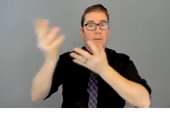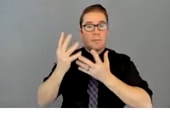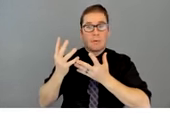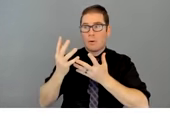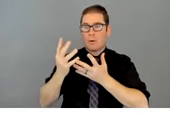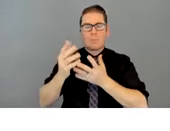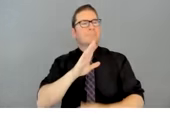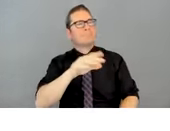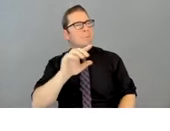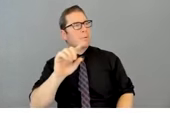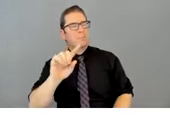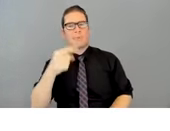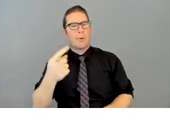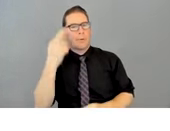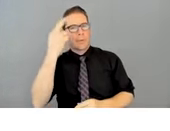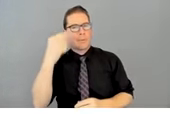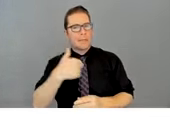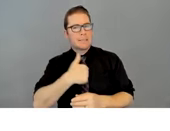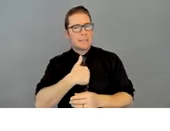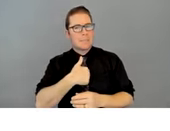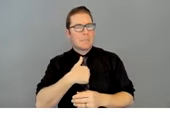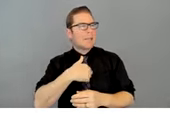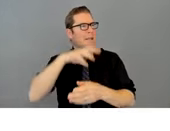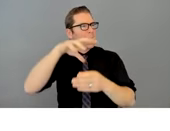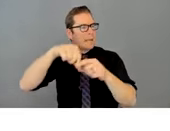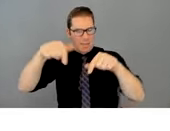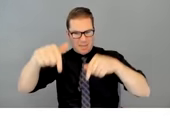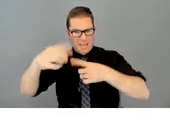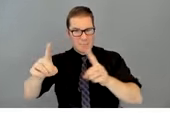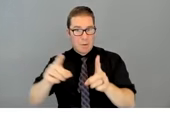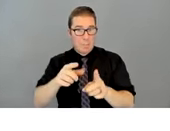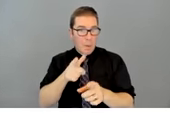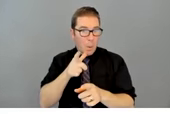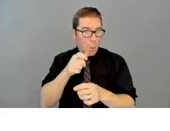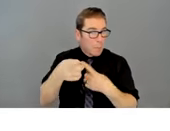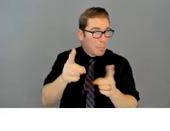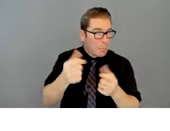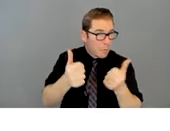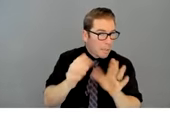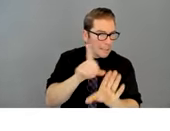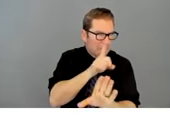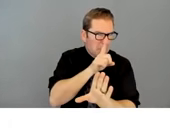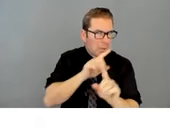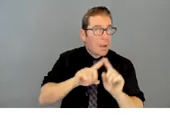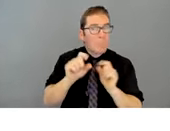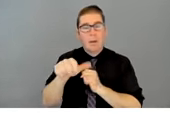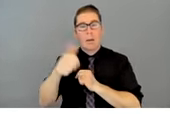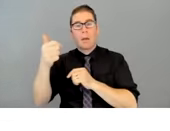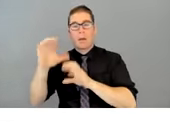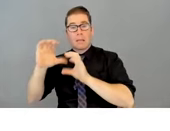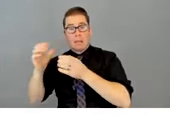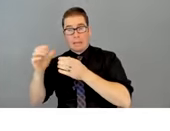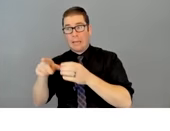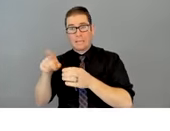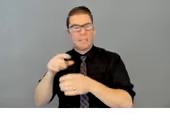was still in her, and I'm not going to out the other department, but it was another class that she was in. And she told me the only reason